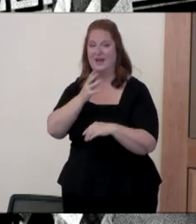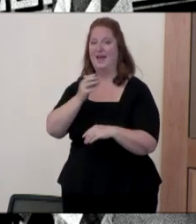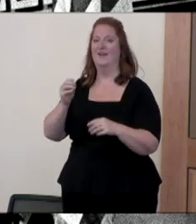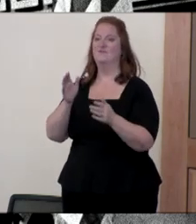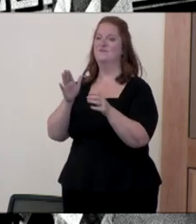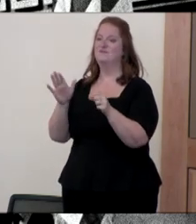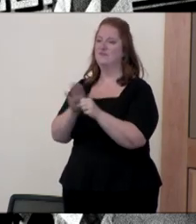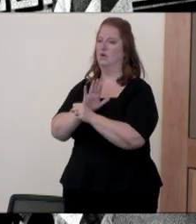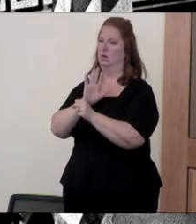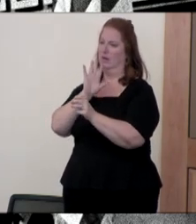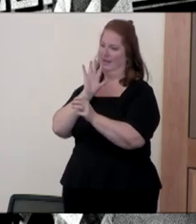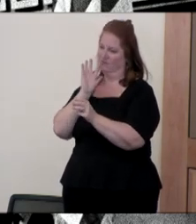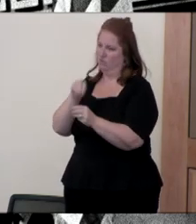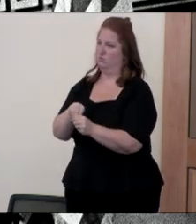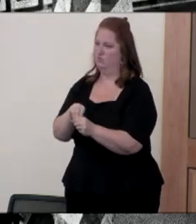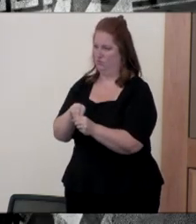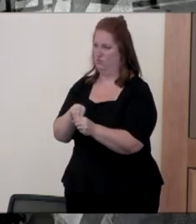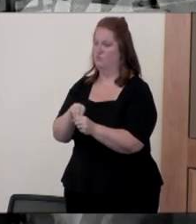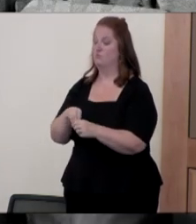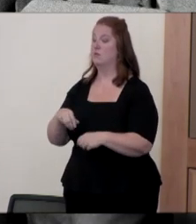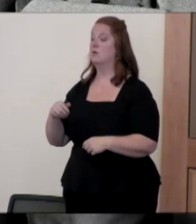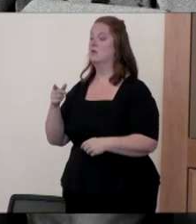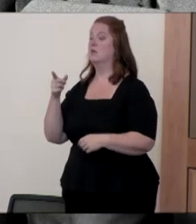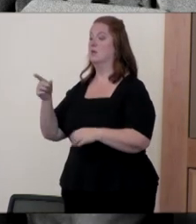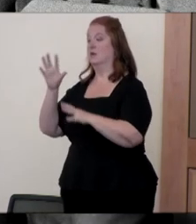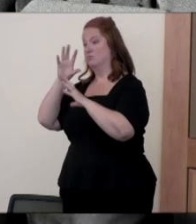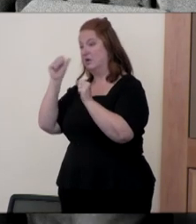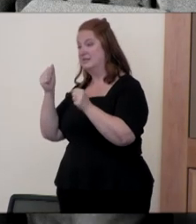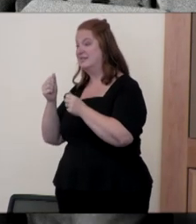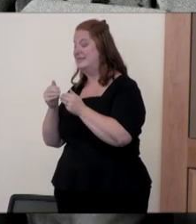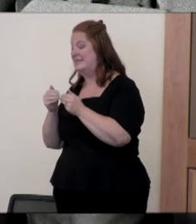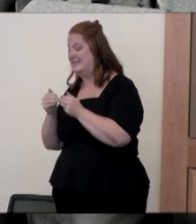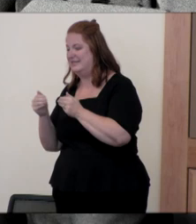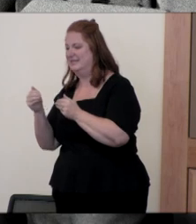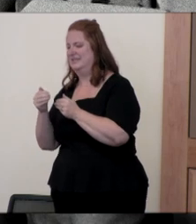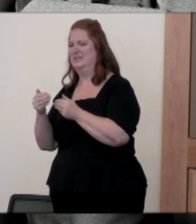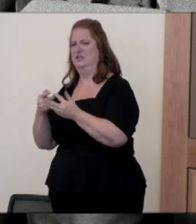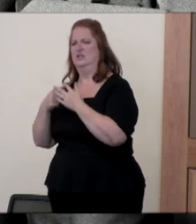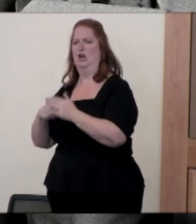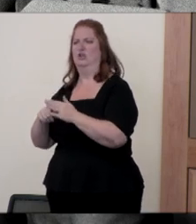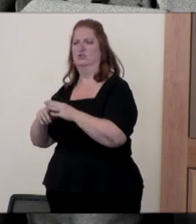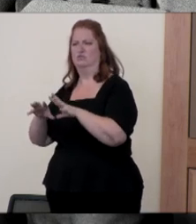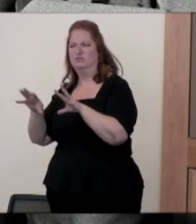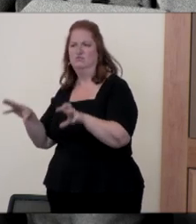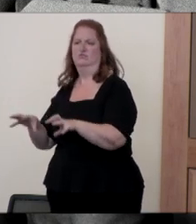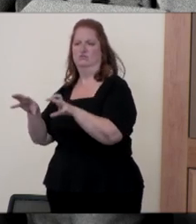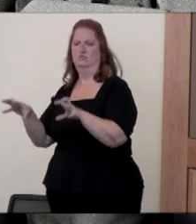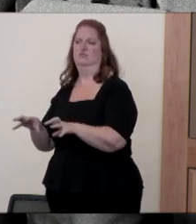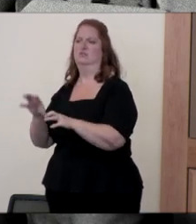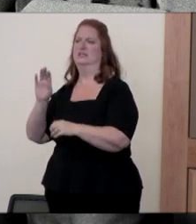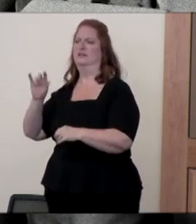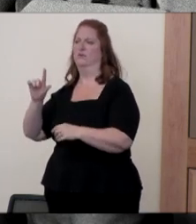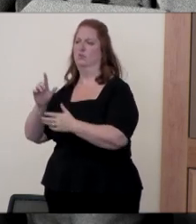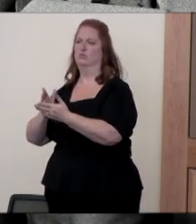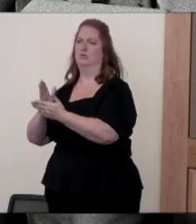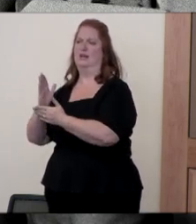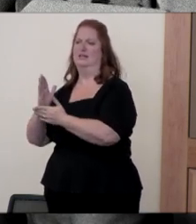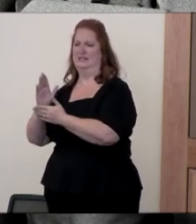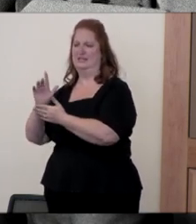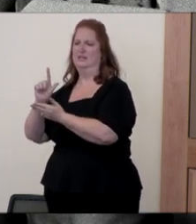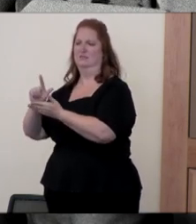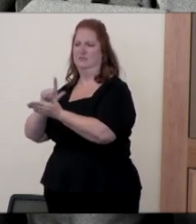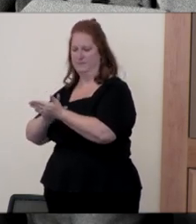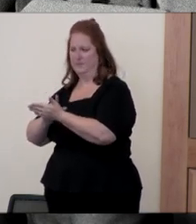engaged. Just days into his presidency, he pushed for civil rights legislation that ended up being stalled